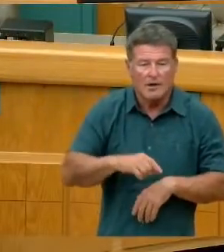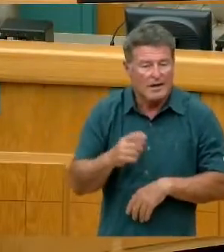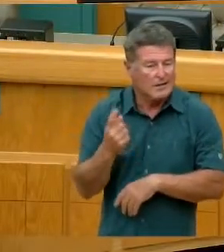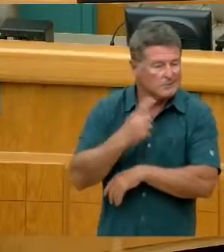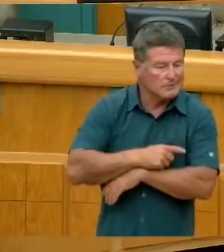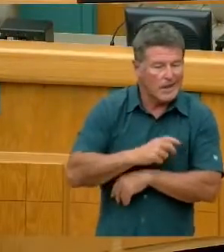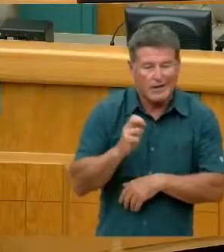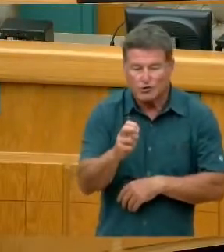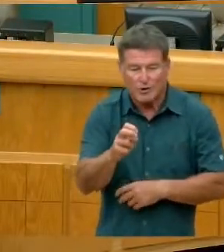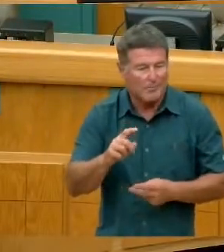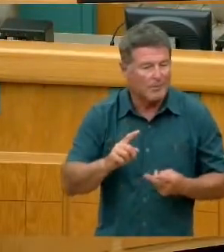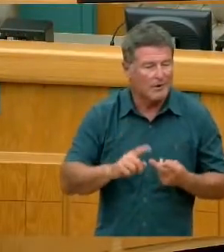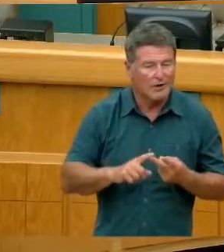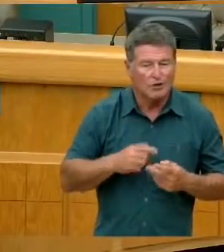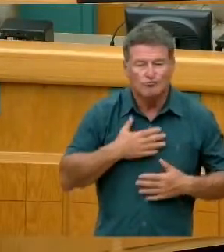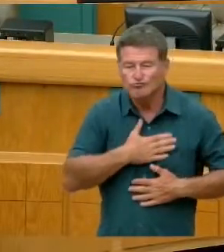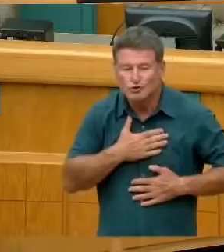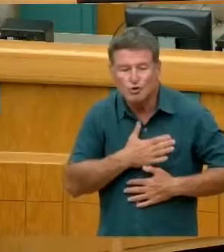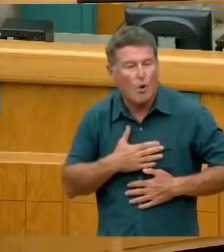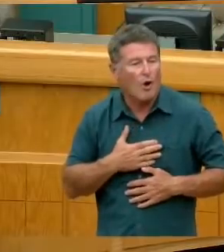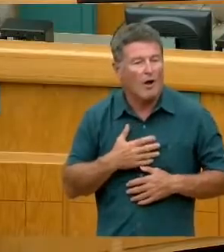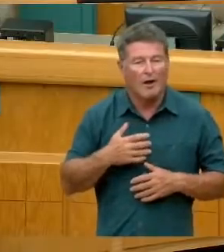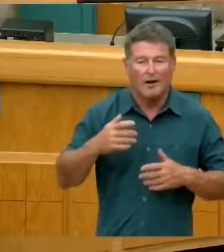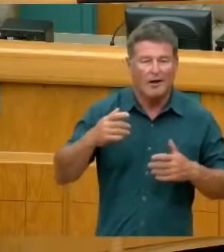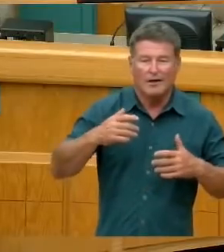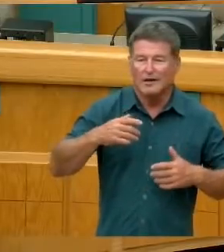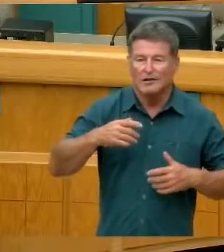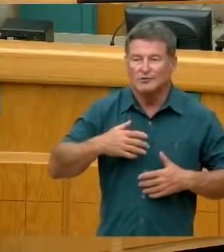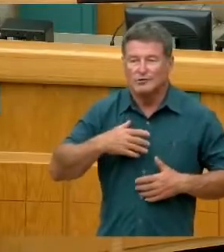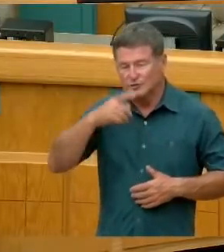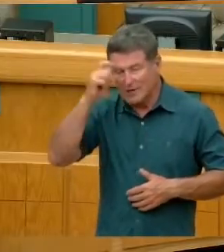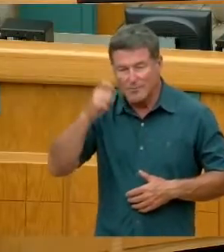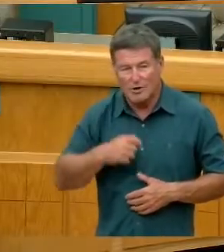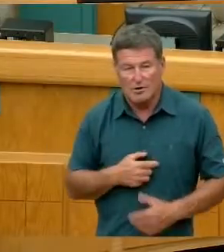general summer fun. It's got to stop.